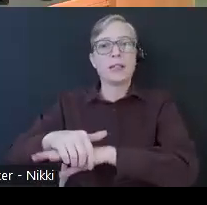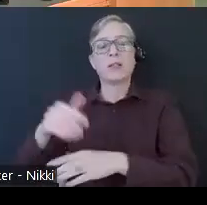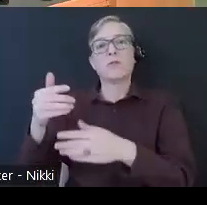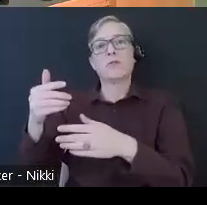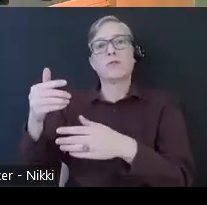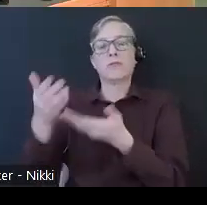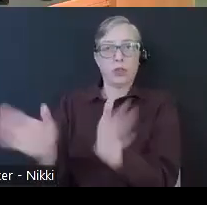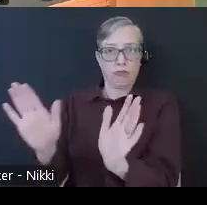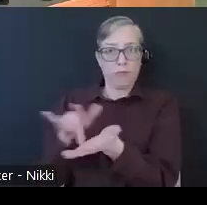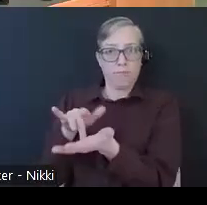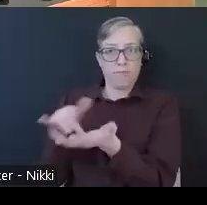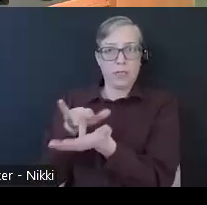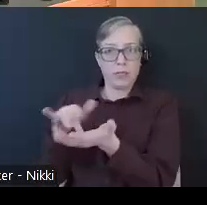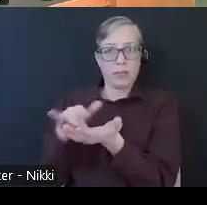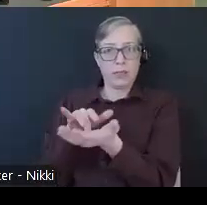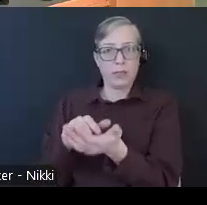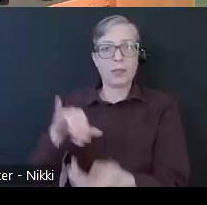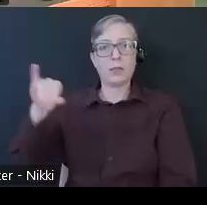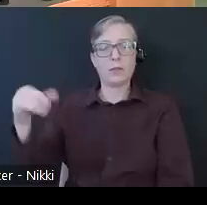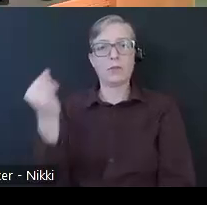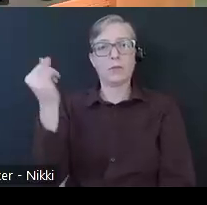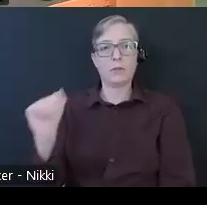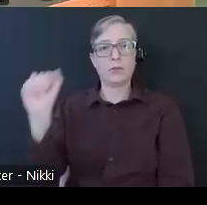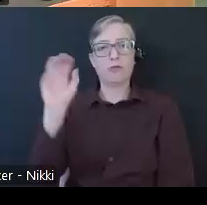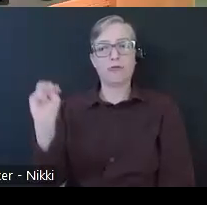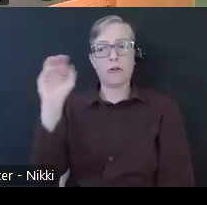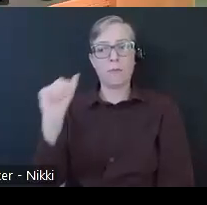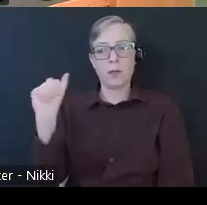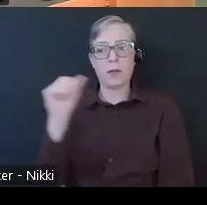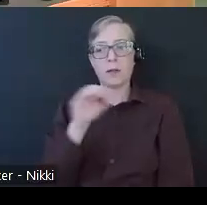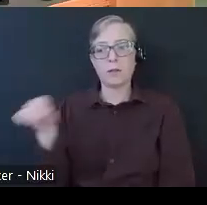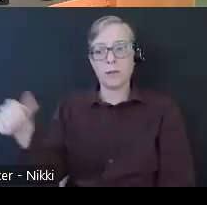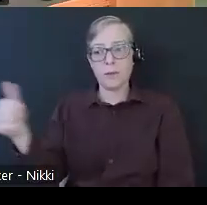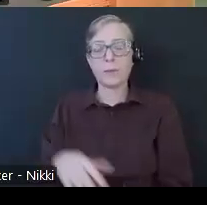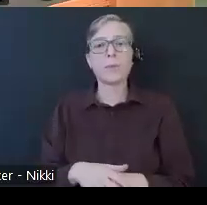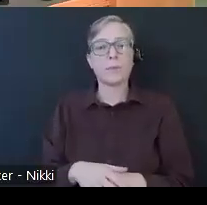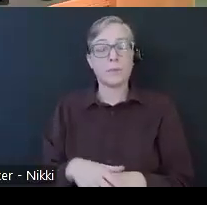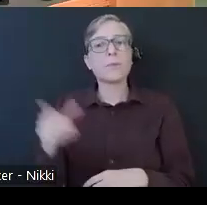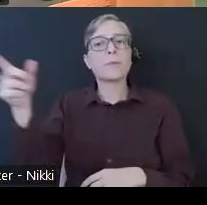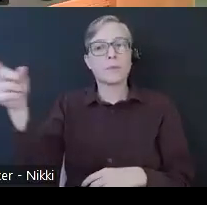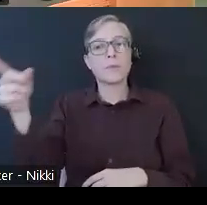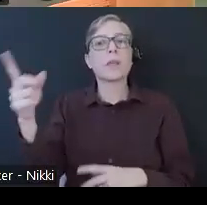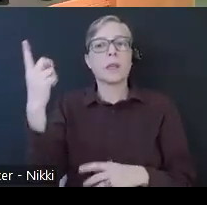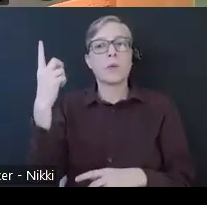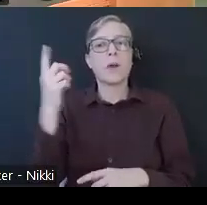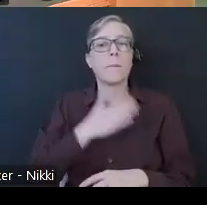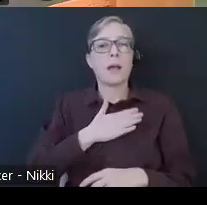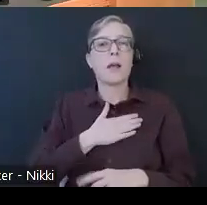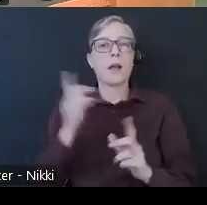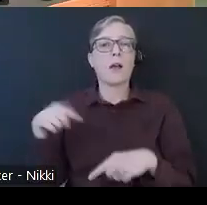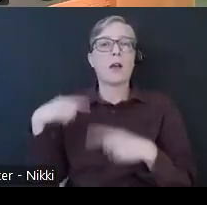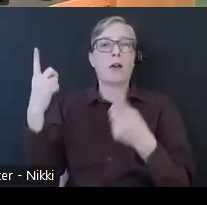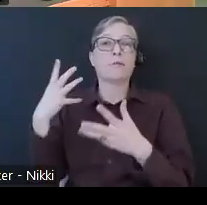And personally, Bruce was one of my over the years has been my advisor,